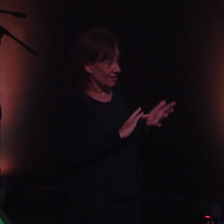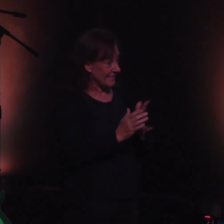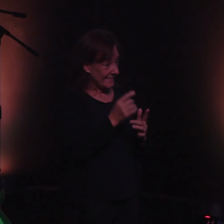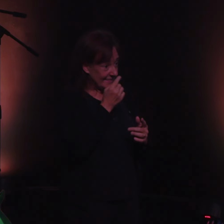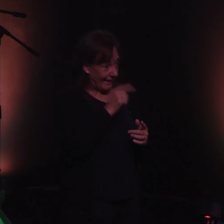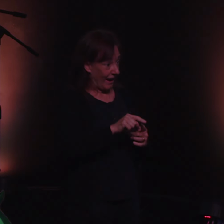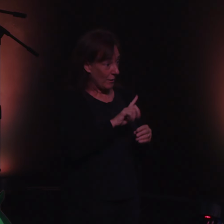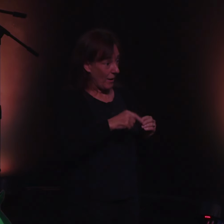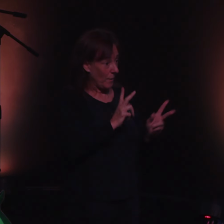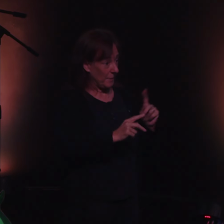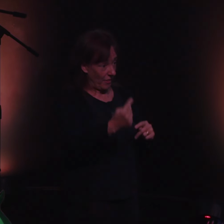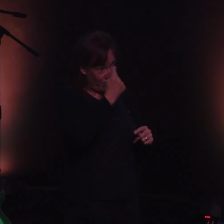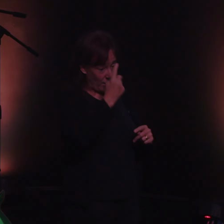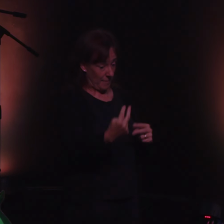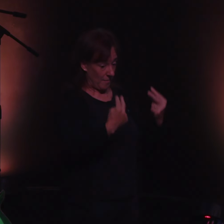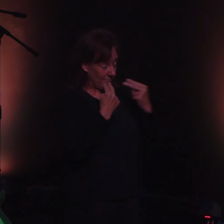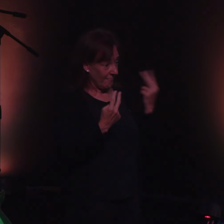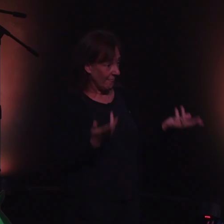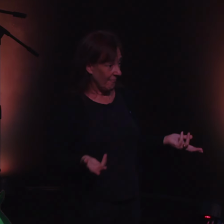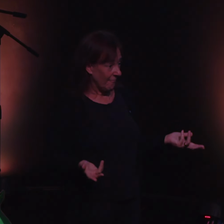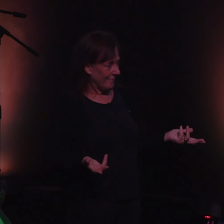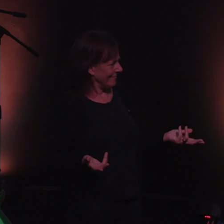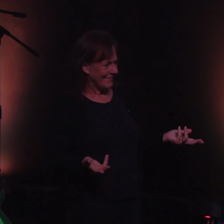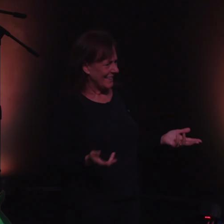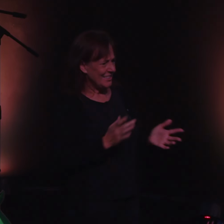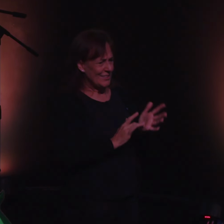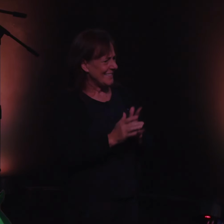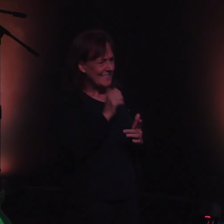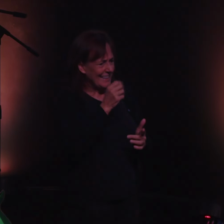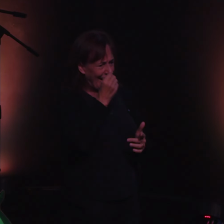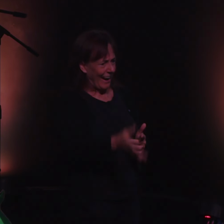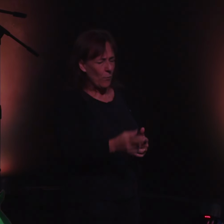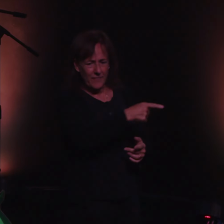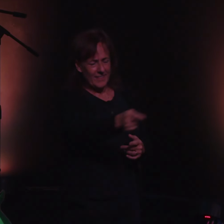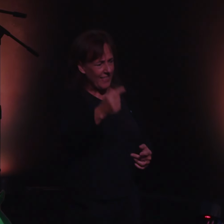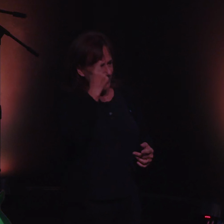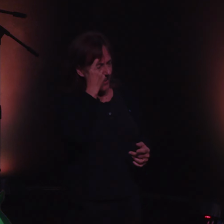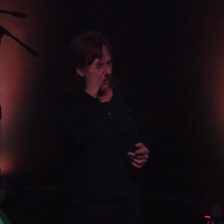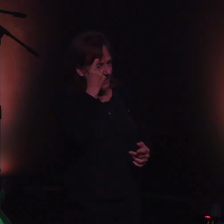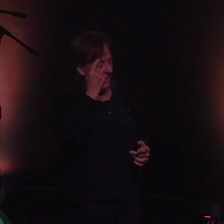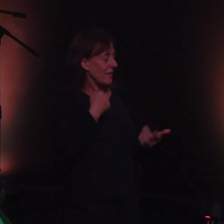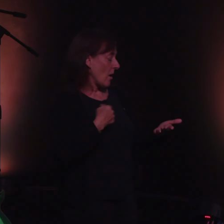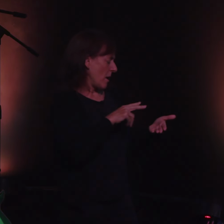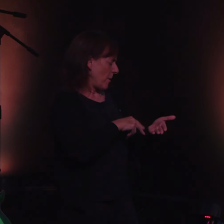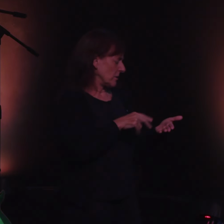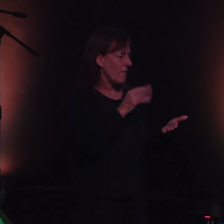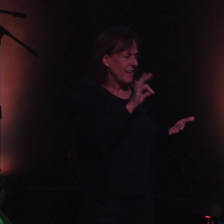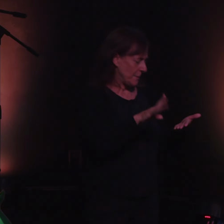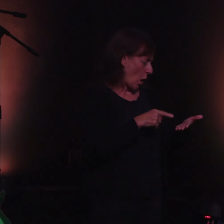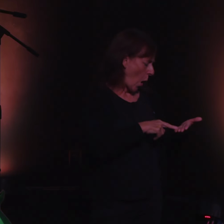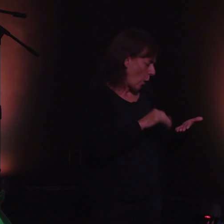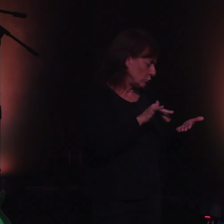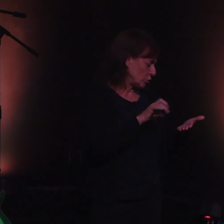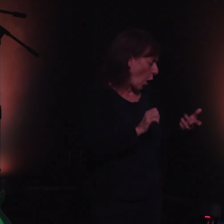him back then? Or X'd about him, or whatever the thing is right now? Like, do you think he was reading posts like, oh,